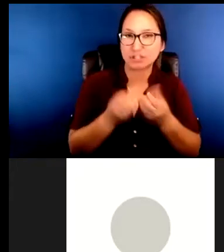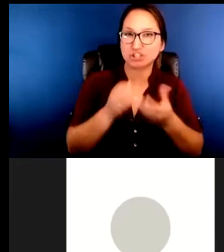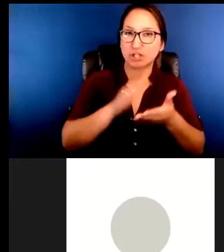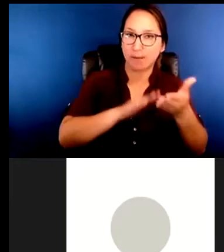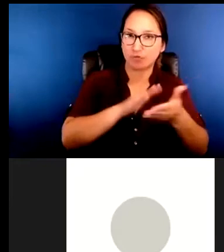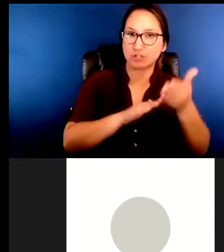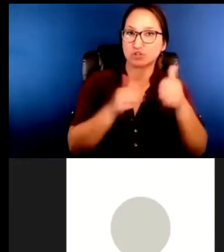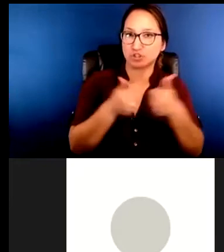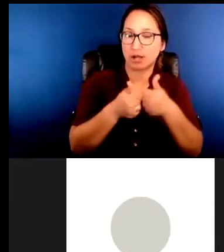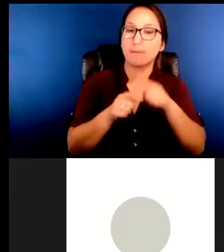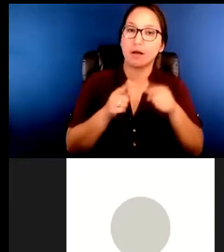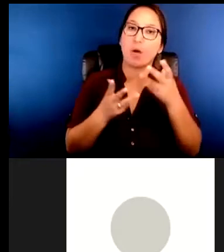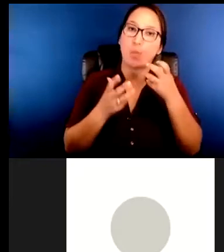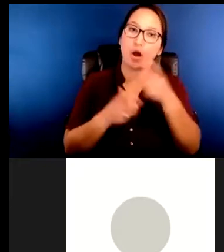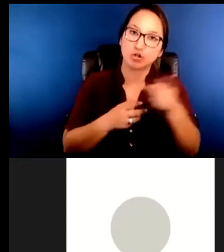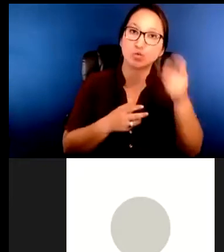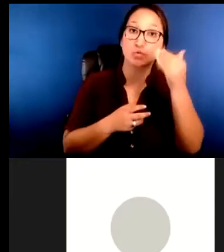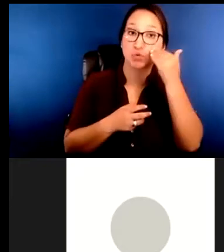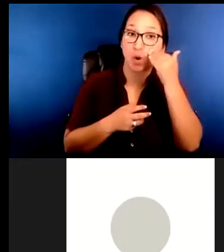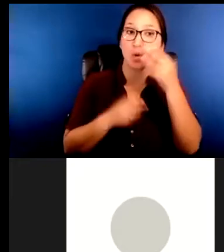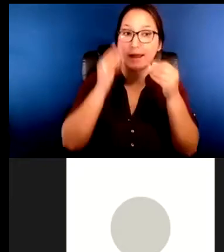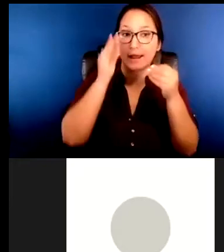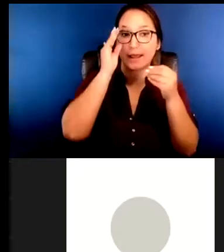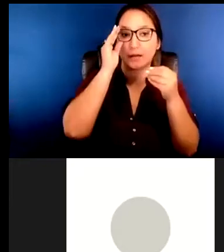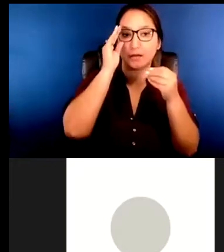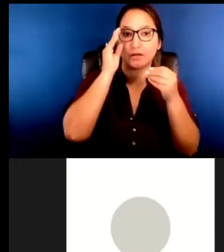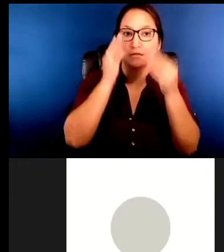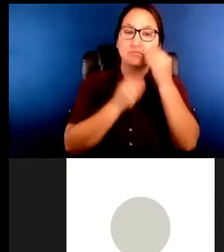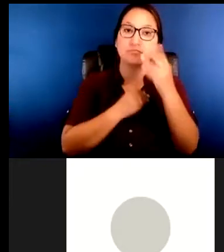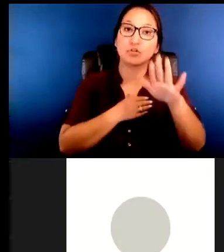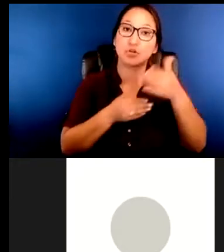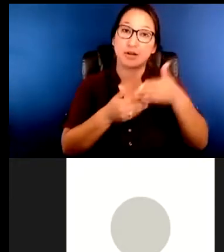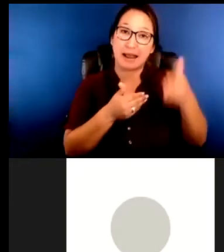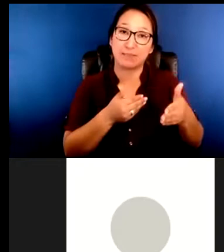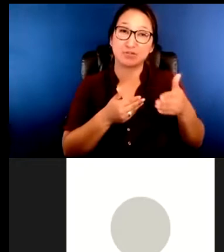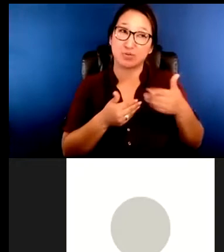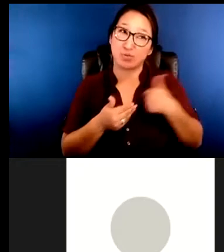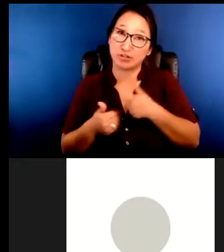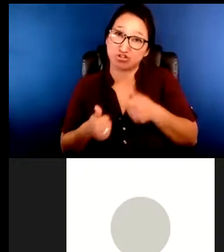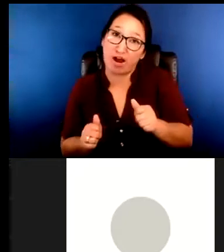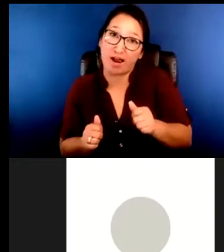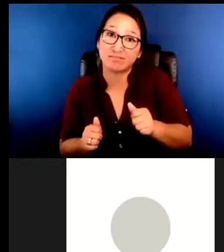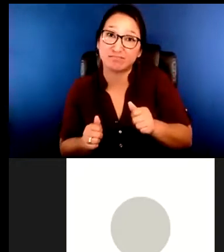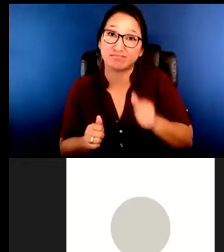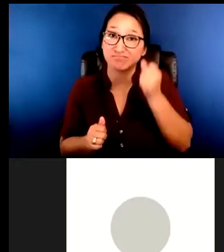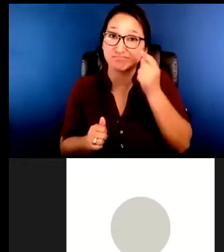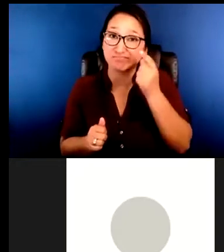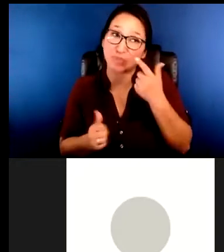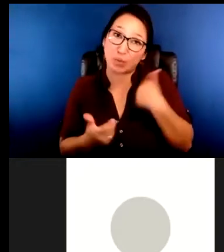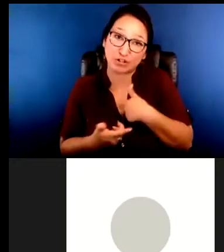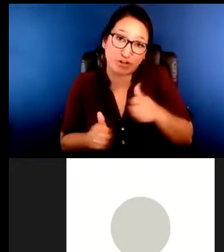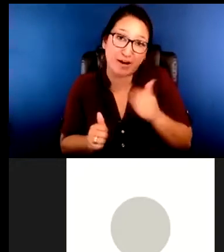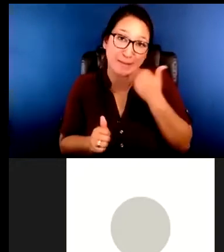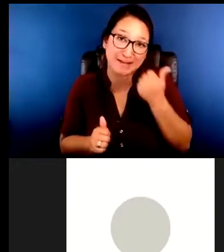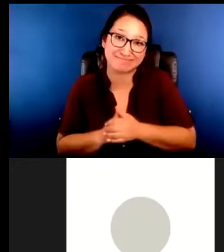But I just want you guys out there to know, and your neighbors, that we're trying. I can tell you that.